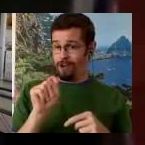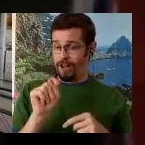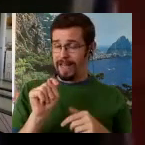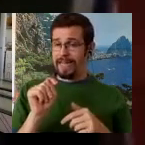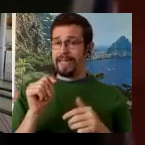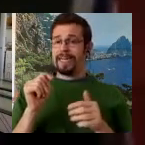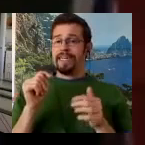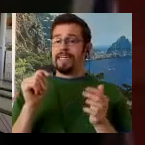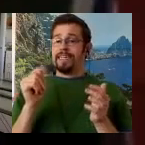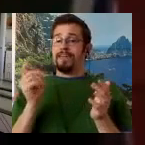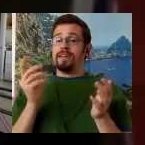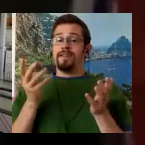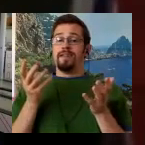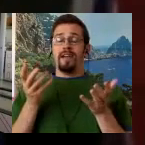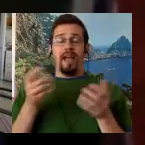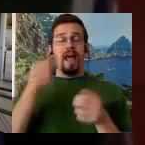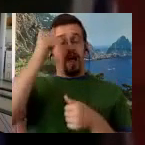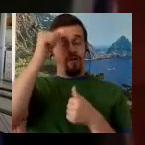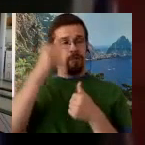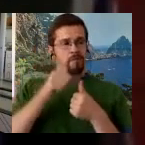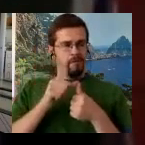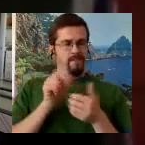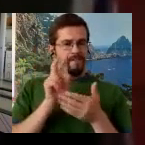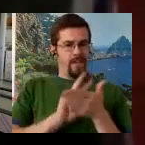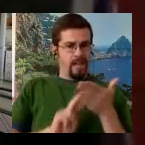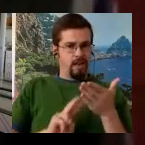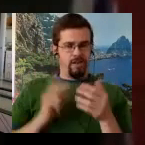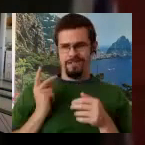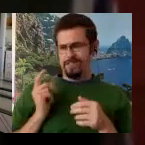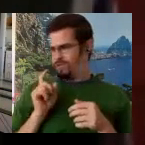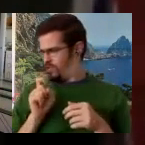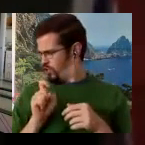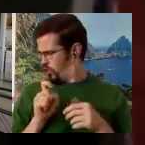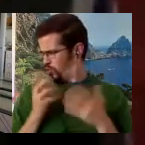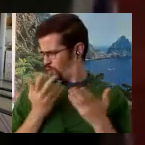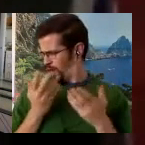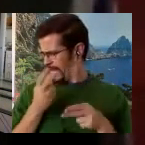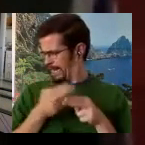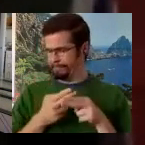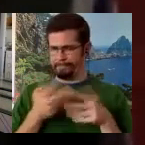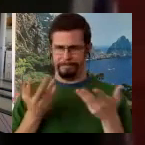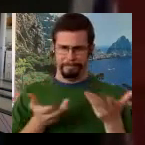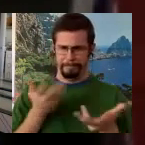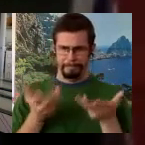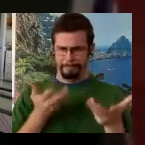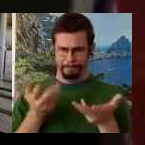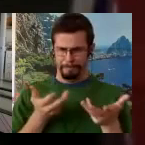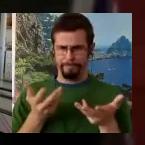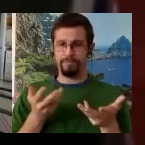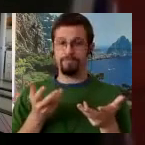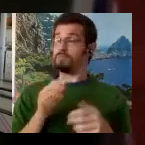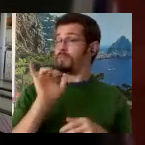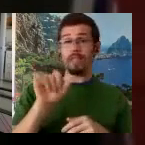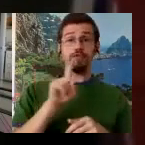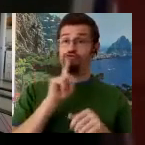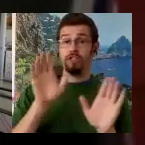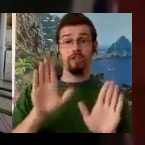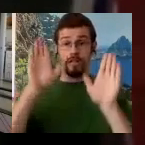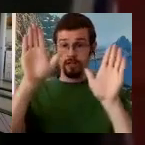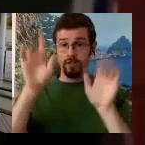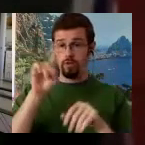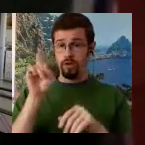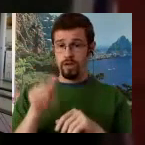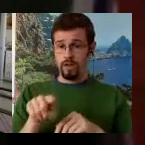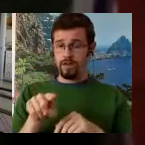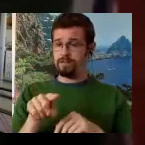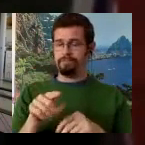And I remember me and Valerie talking about what should the name of it really be. And that is an excellent question,